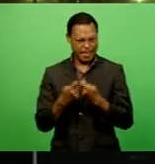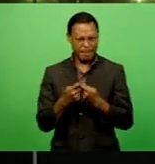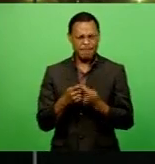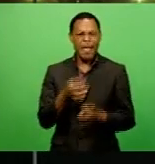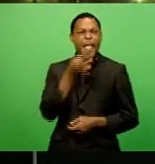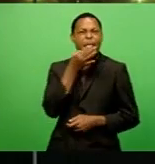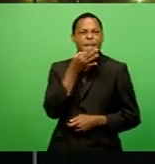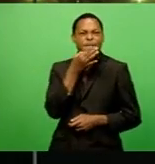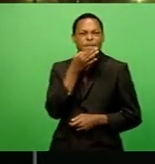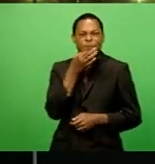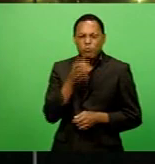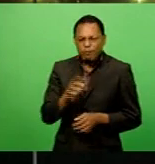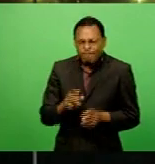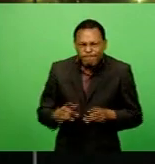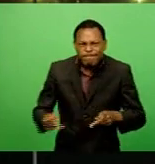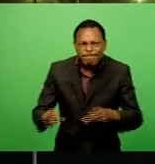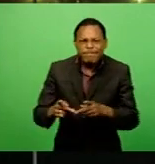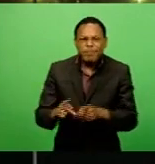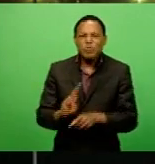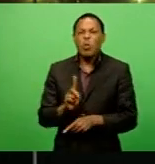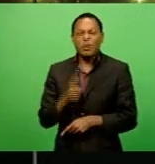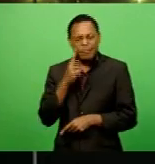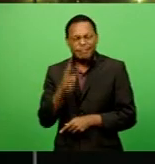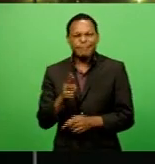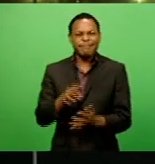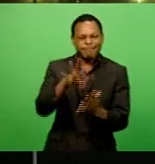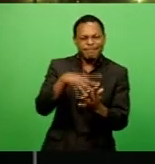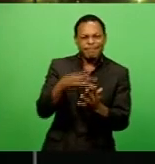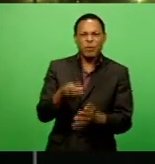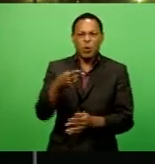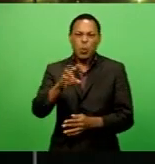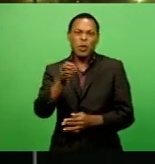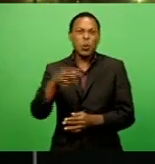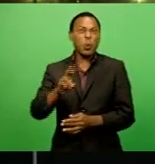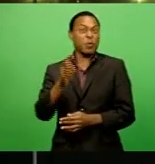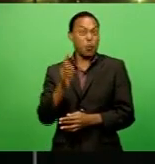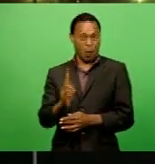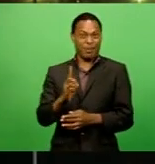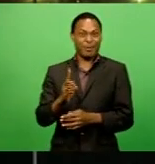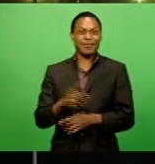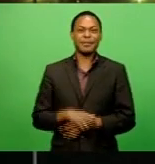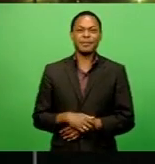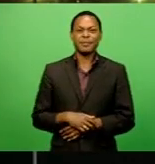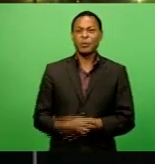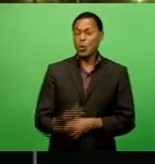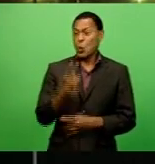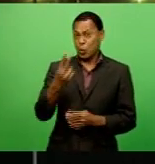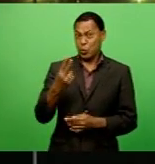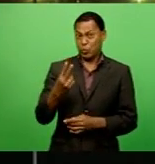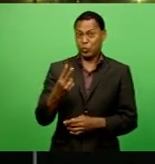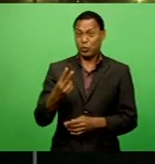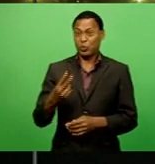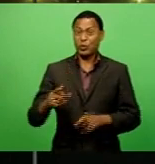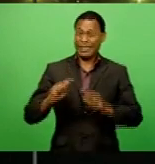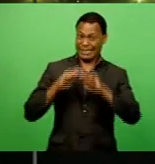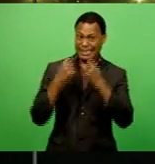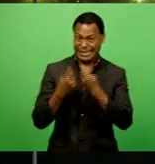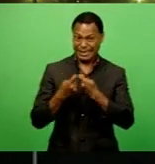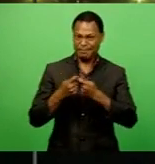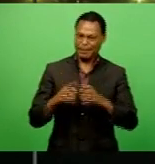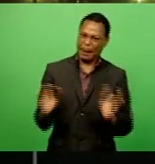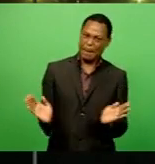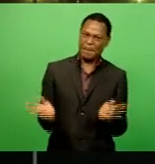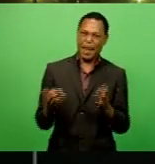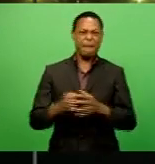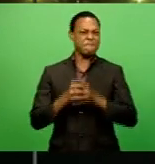work on before the 2021 season kicks off. This after the two sides played a friendly match at Churchill